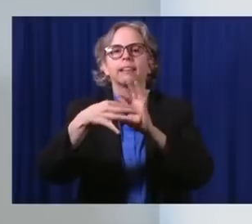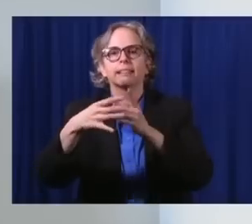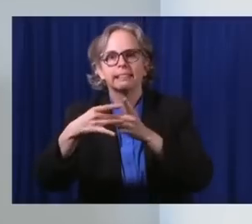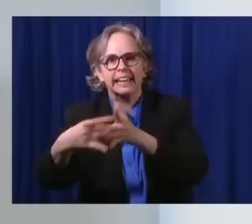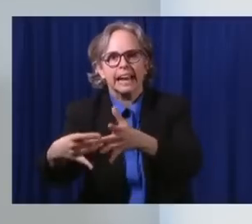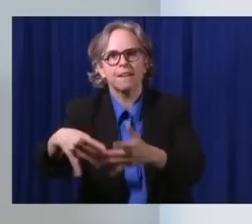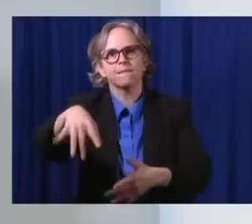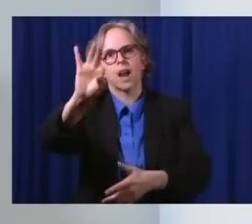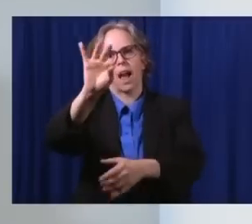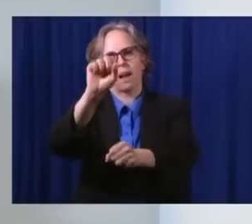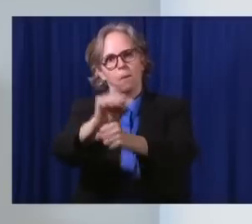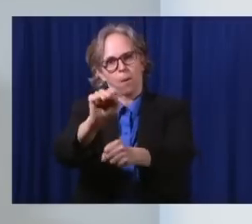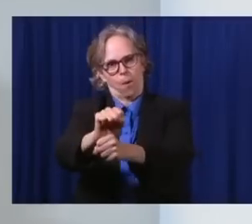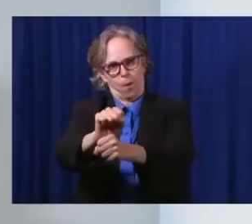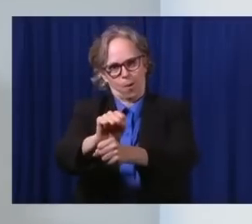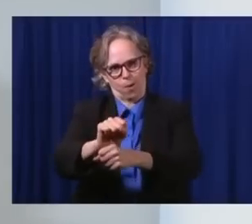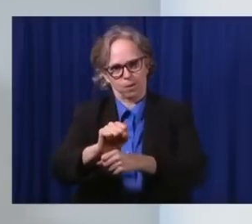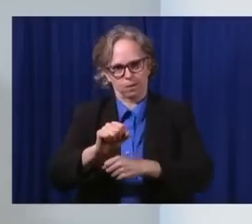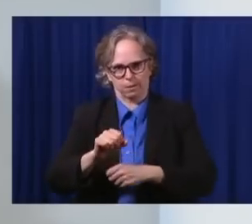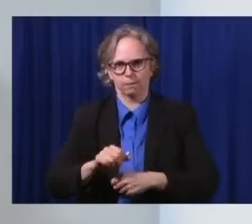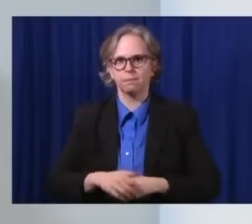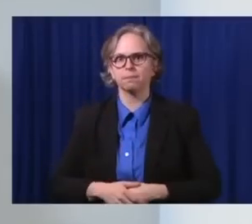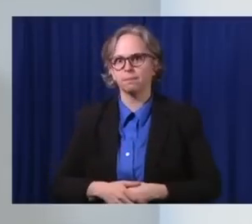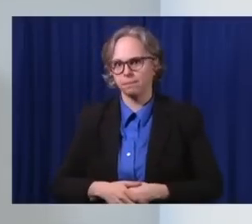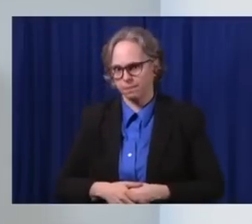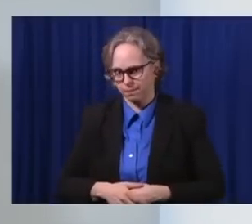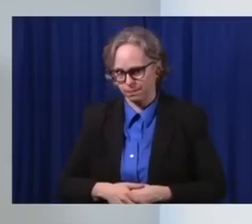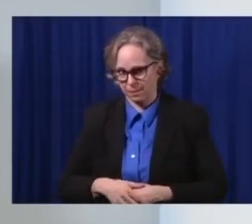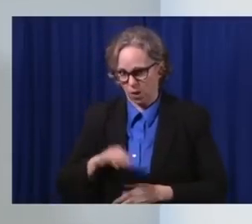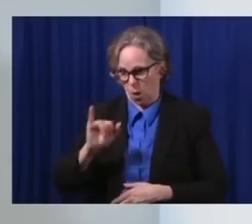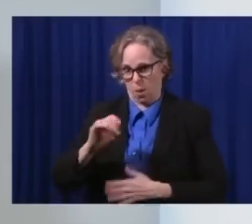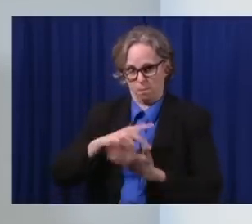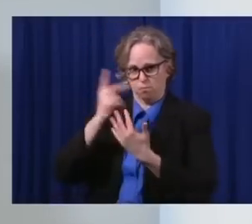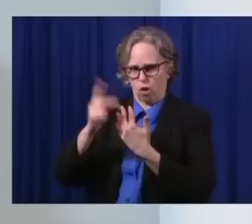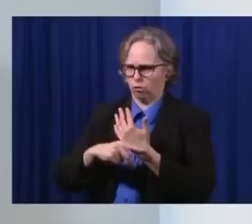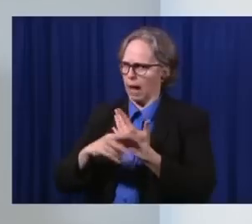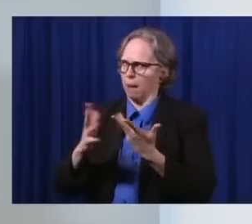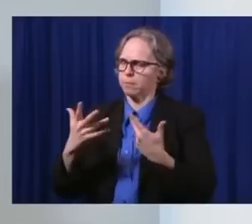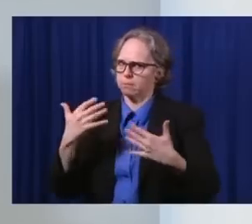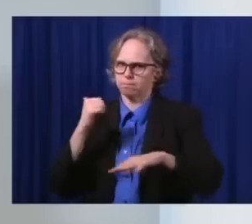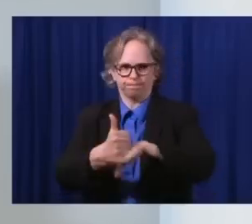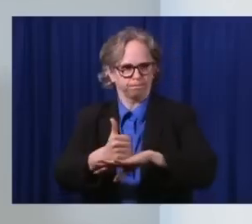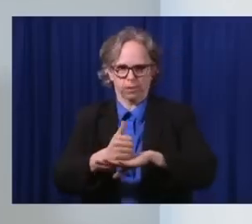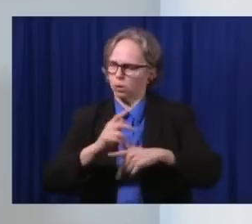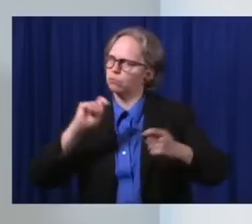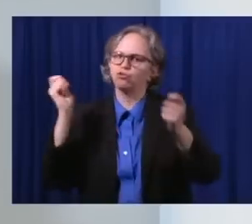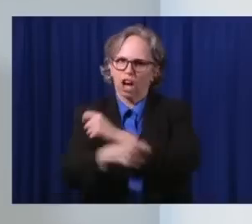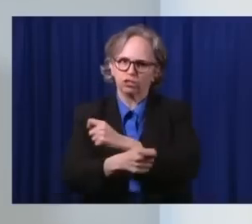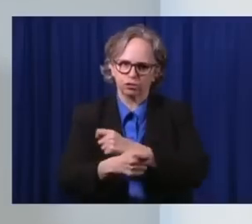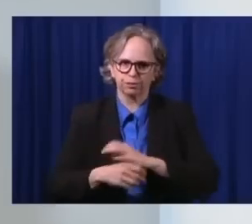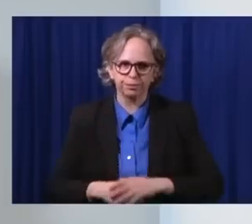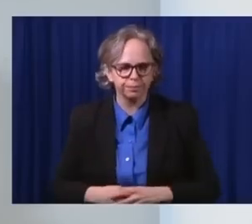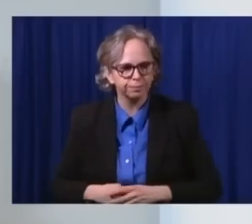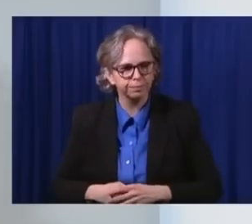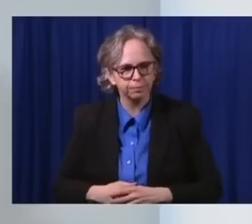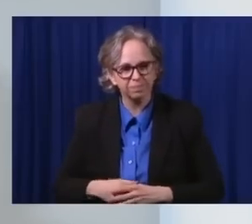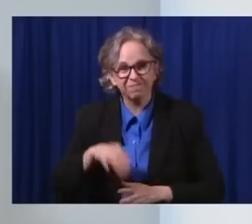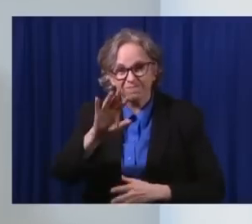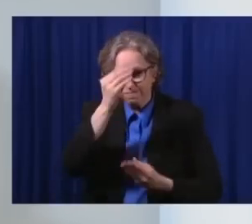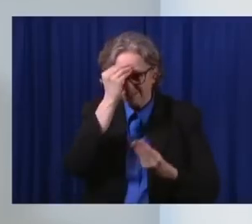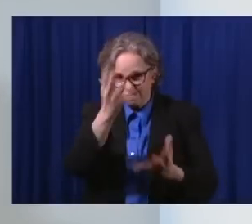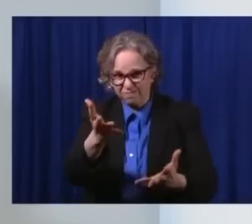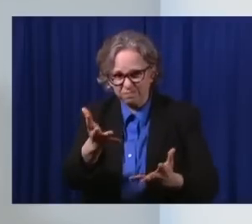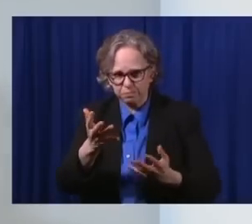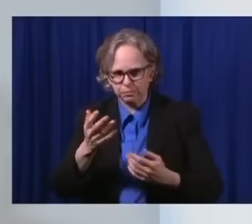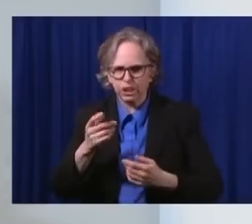announcing today is that change, and the latest round of awards. We should have announced this in April, but because